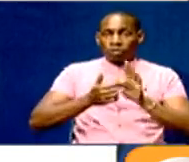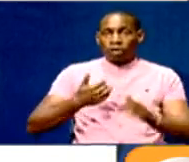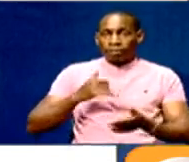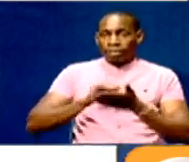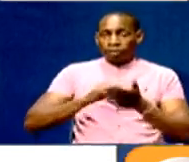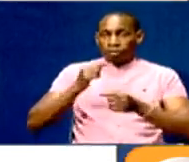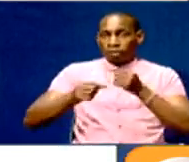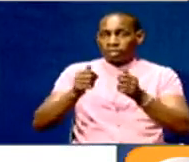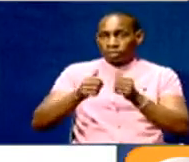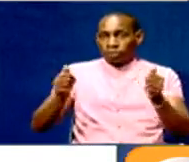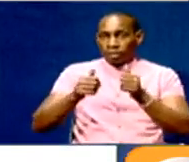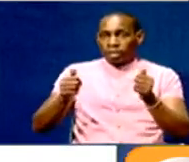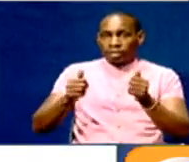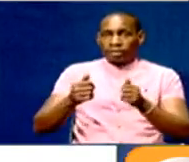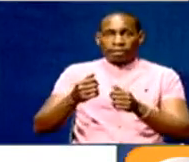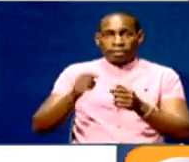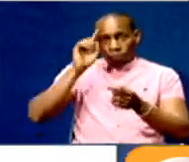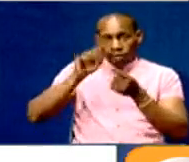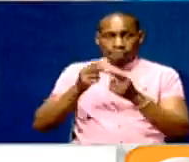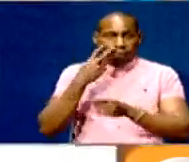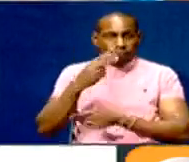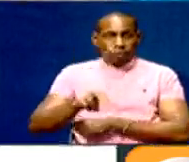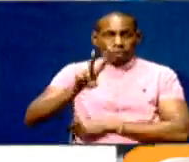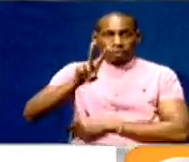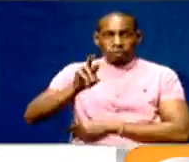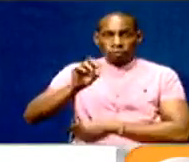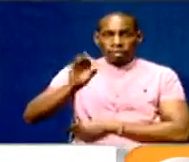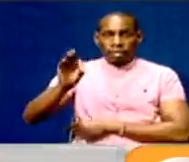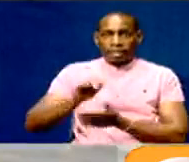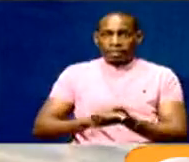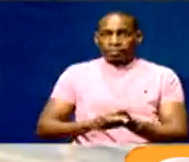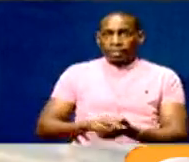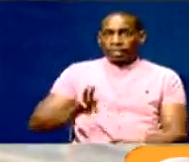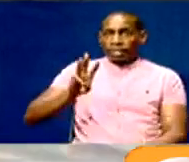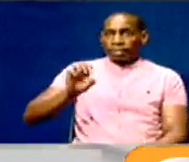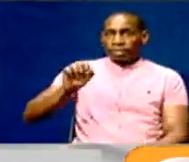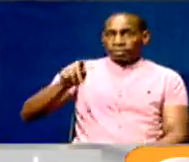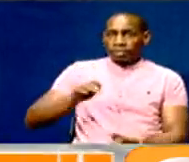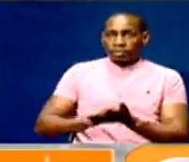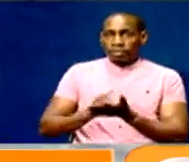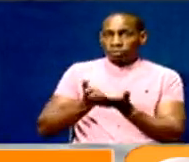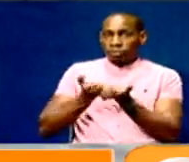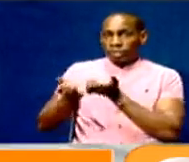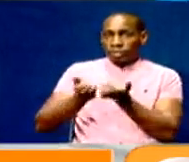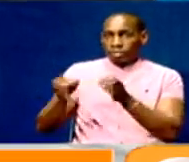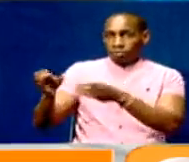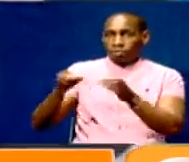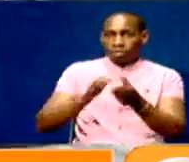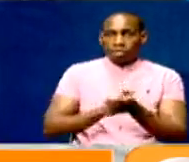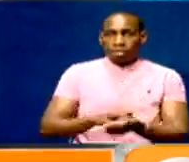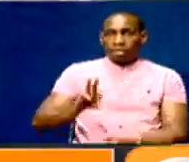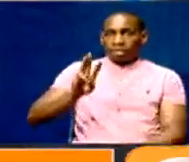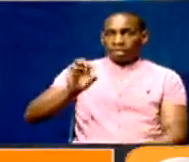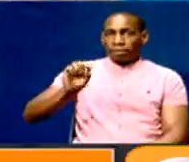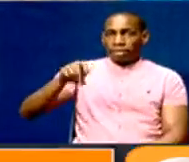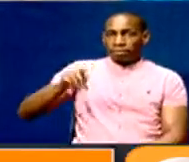that we are on the right trajectory to our Vision 2030. The WSPs who are commercially viable, the WSPs